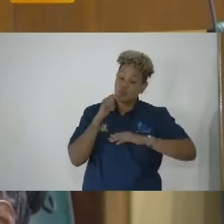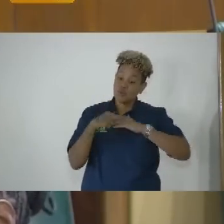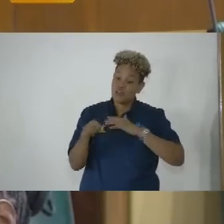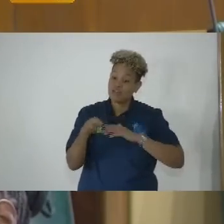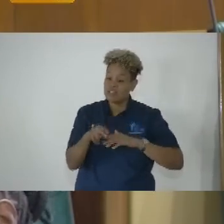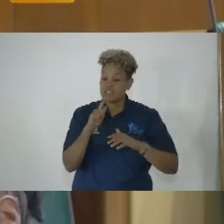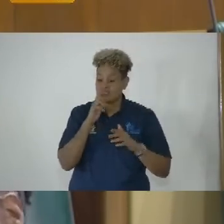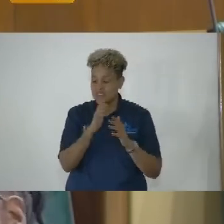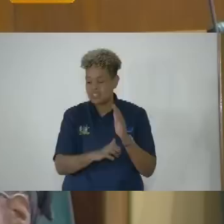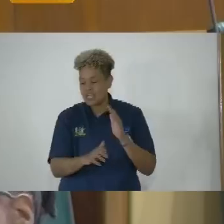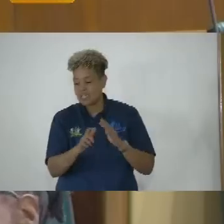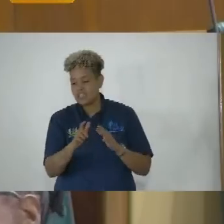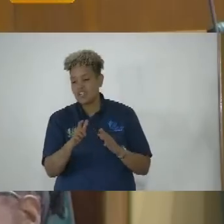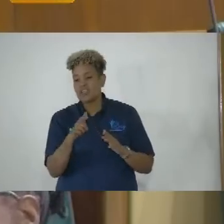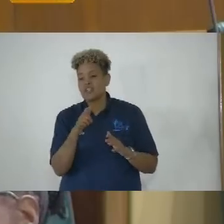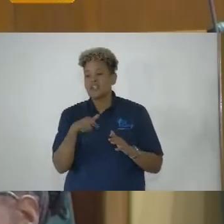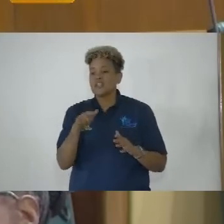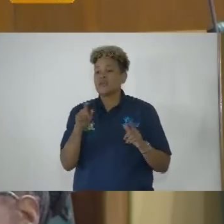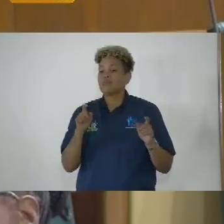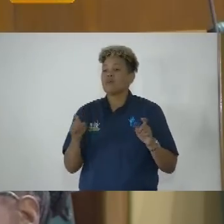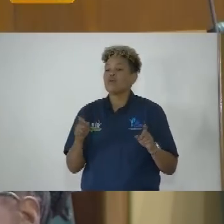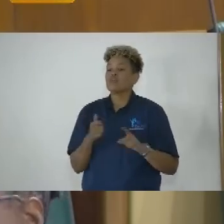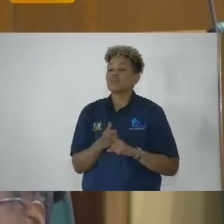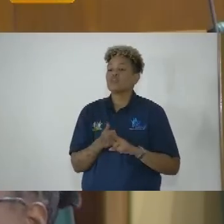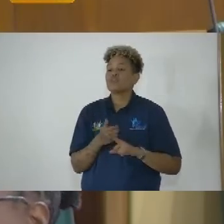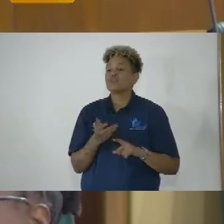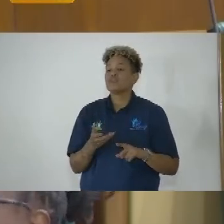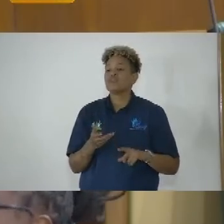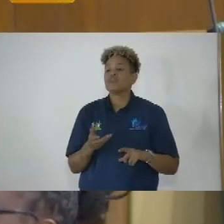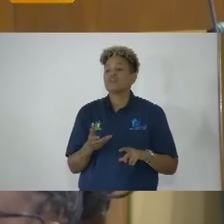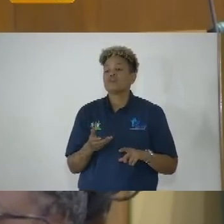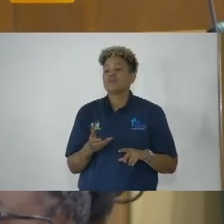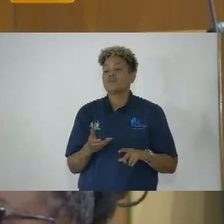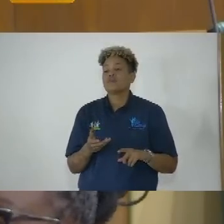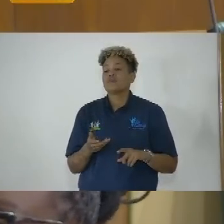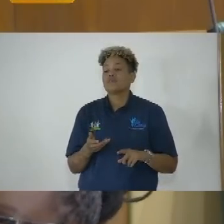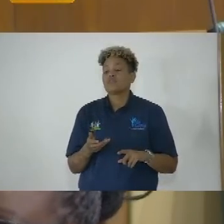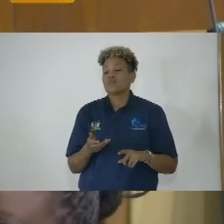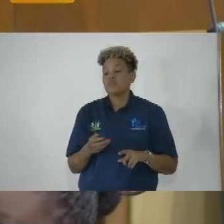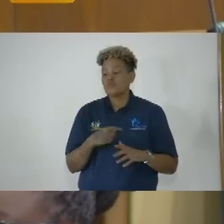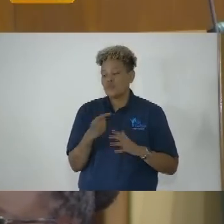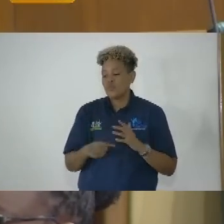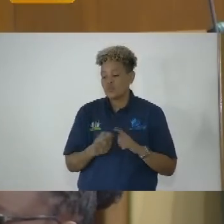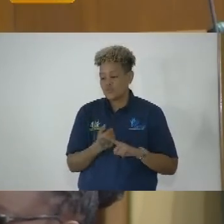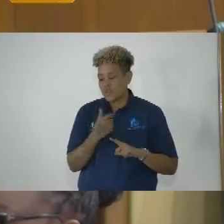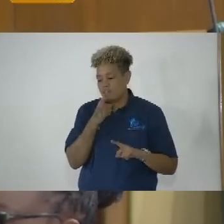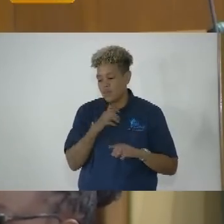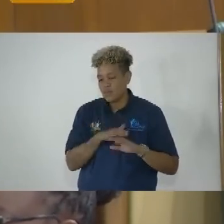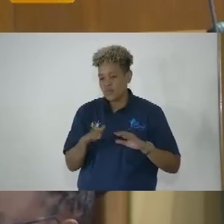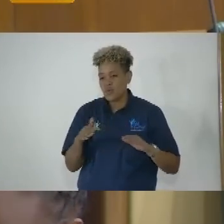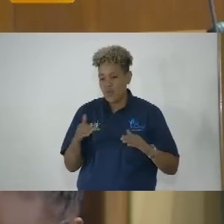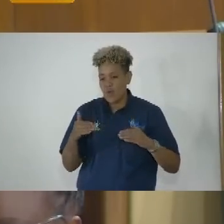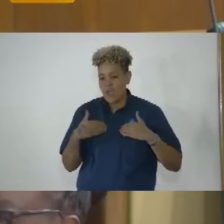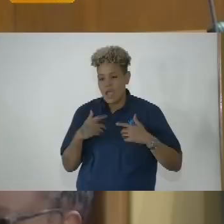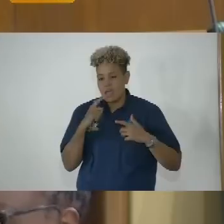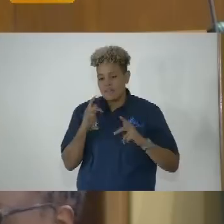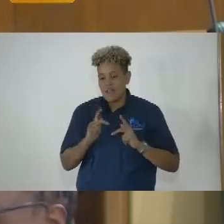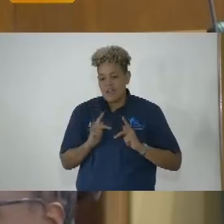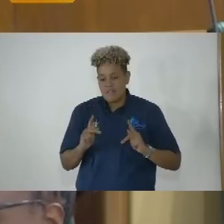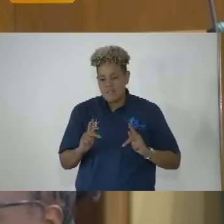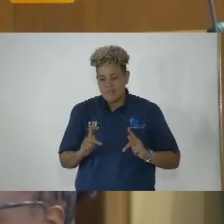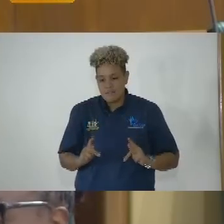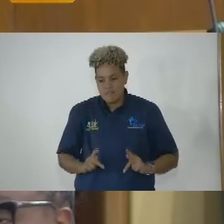in the section that deal with the, those who does not have a